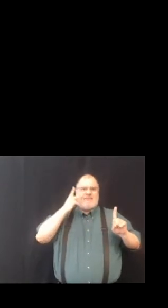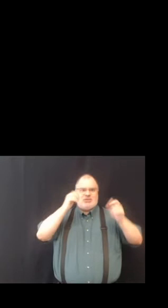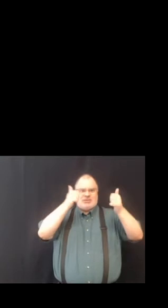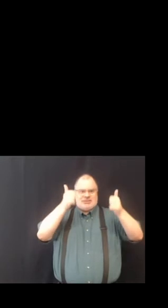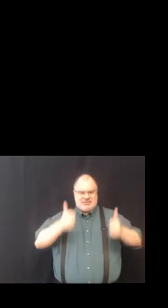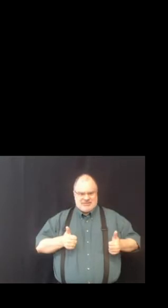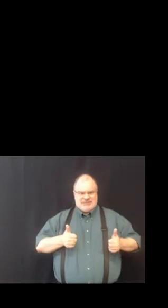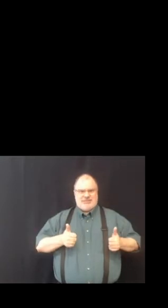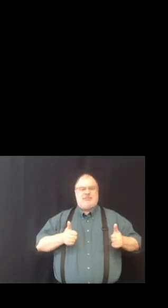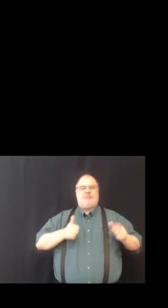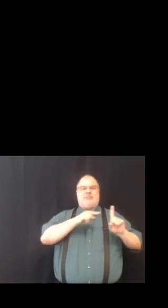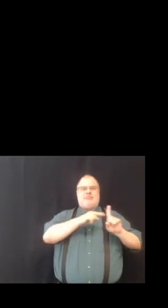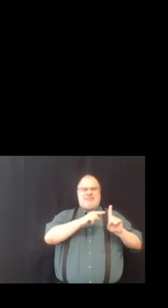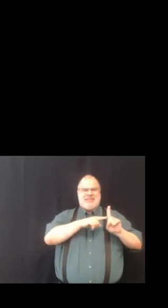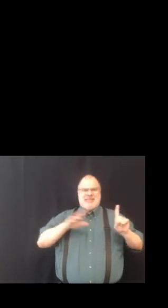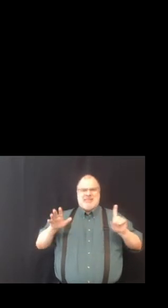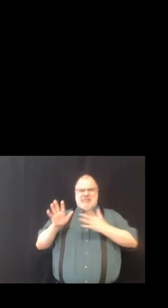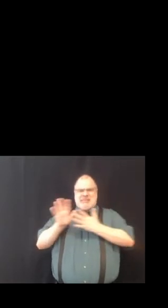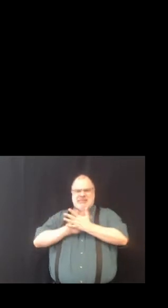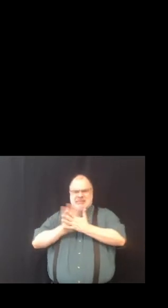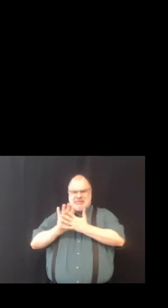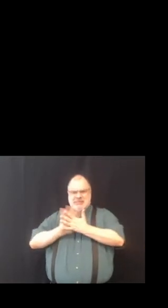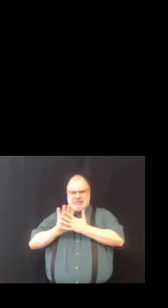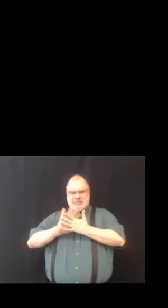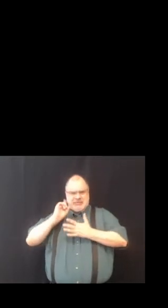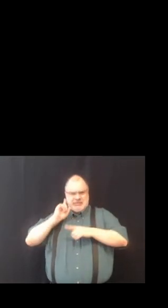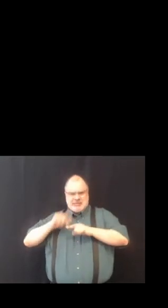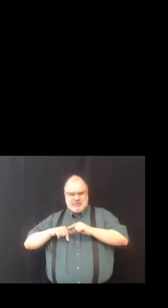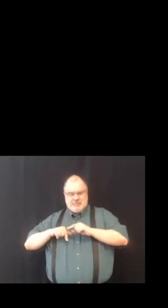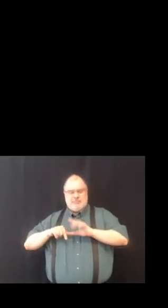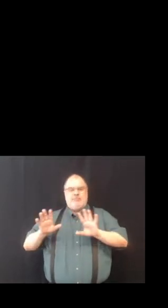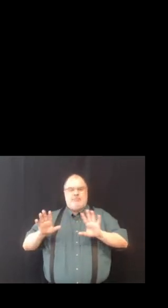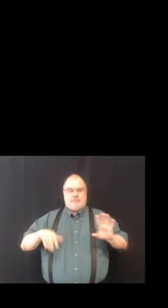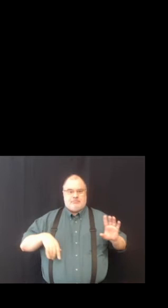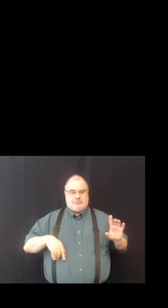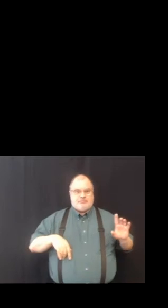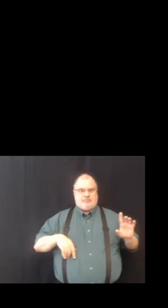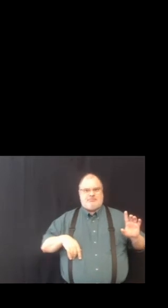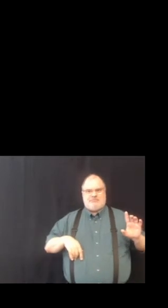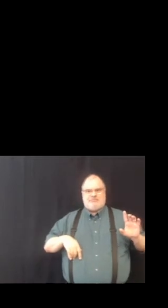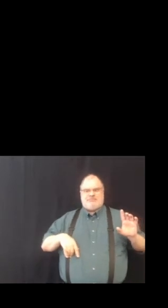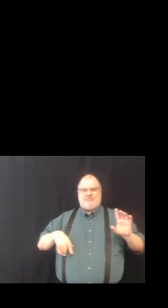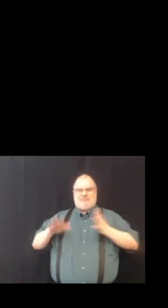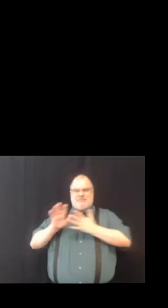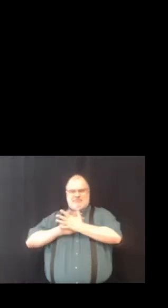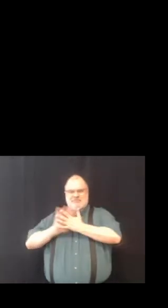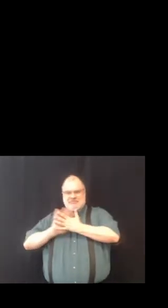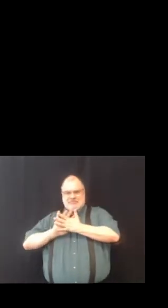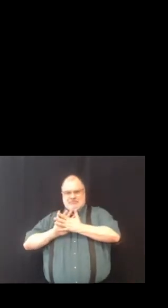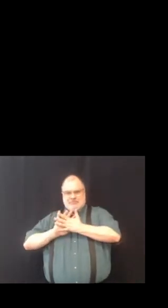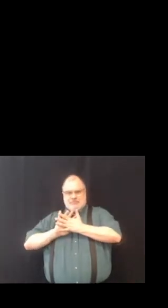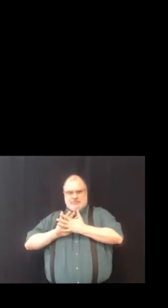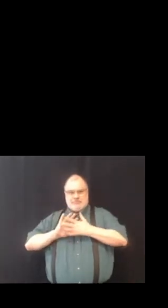by our Division of Blind Services. DBS was able to provide special glasses and a magnifier to assist